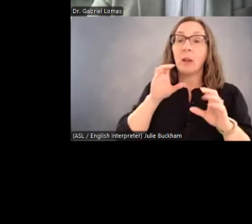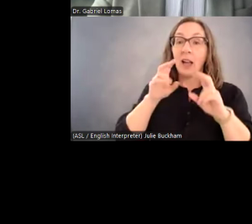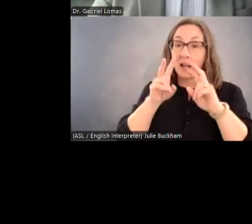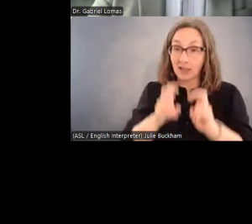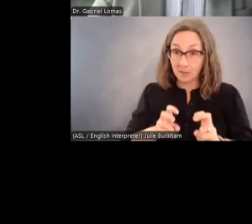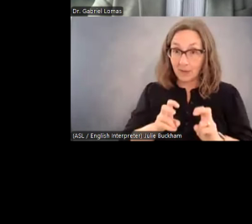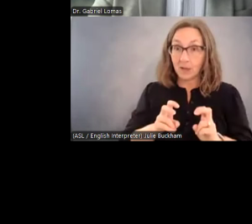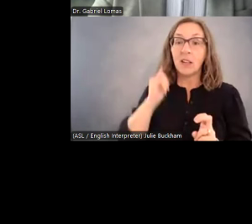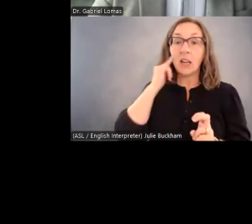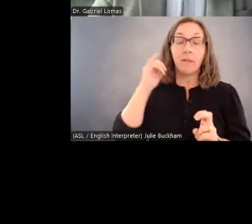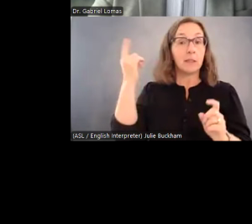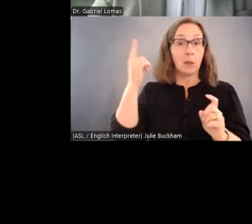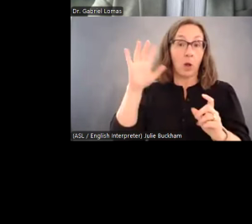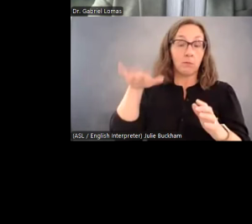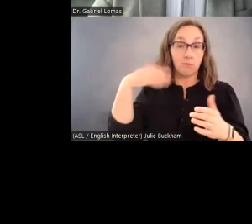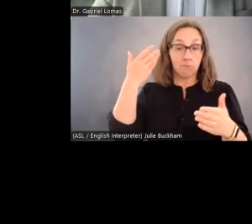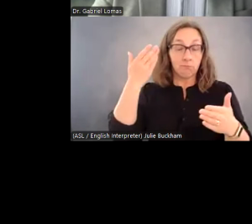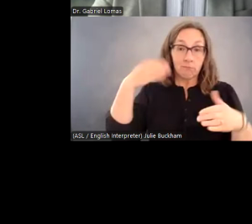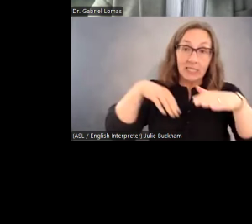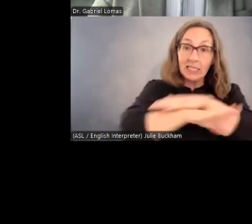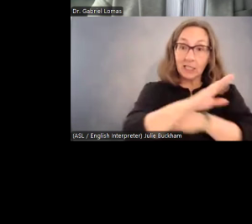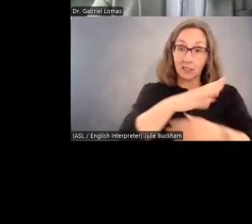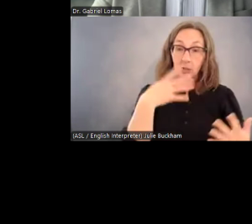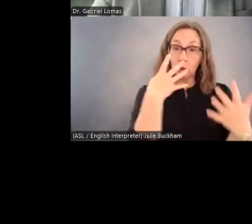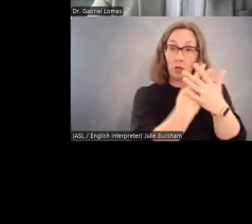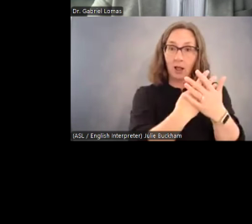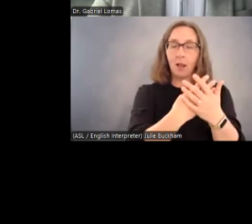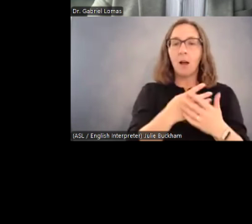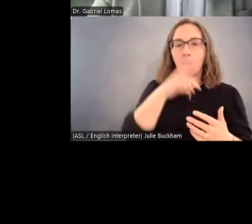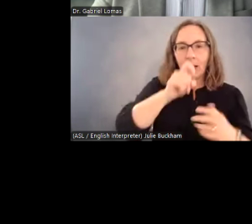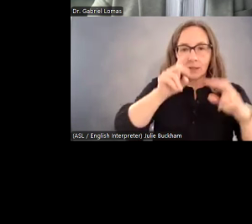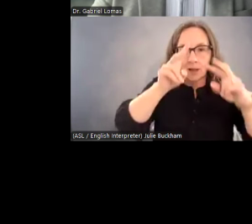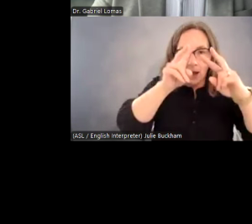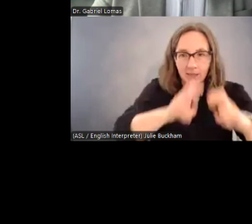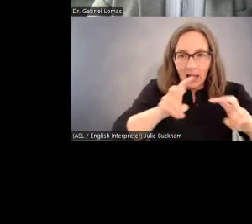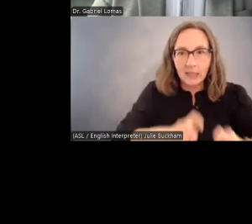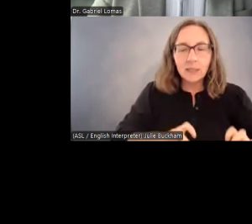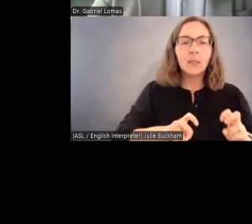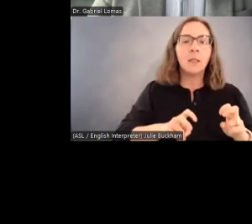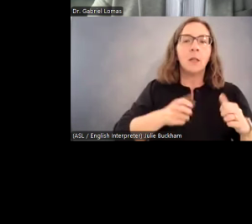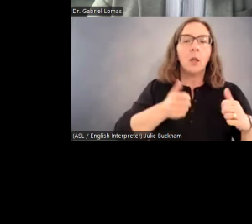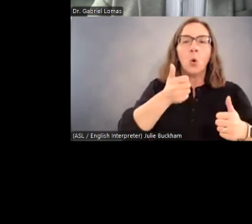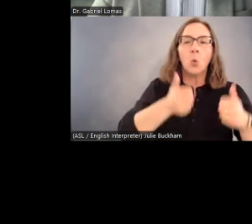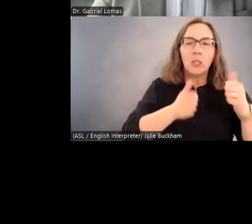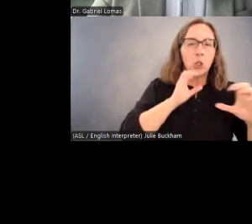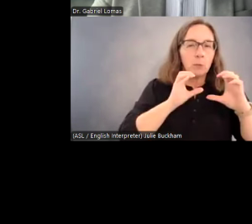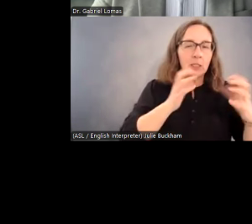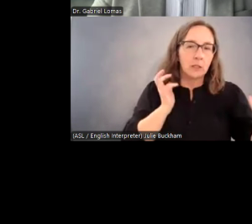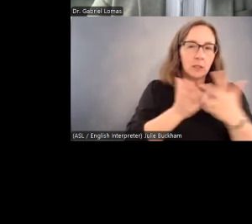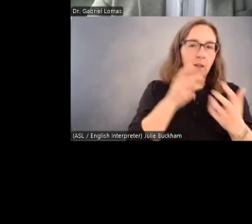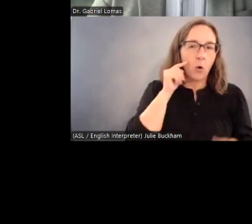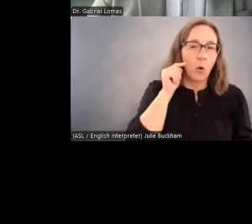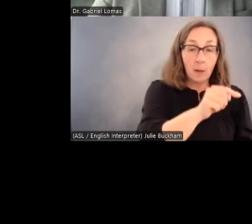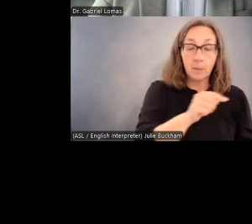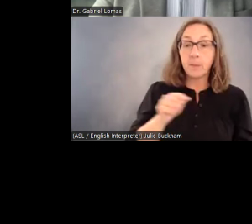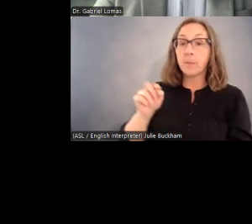to try and determine what mode of communication best meets the need of that inmate. Roger Williams, who I saw